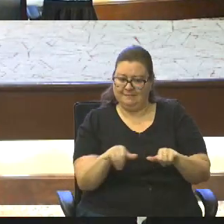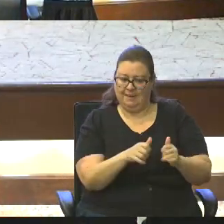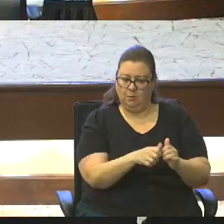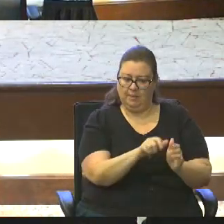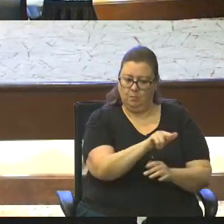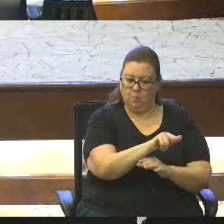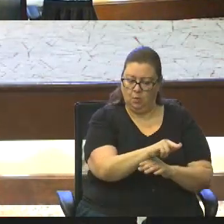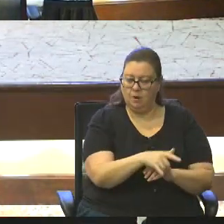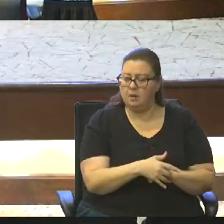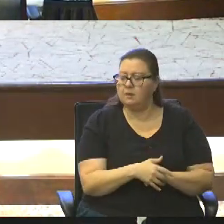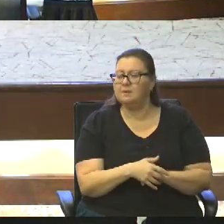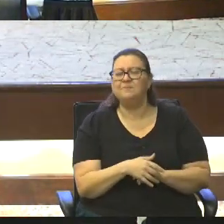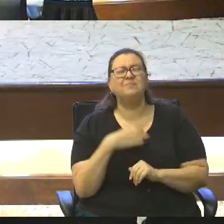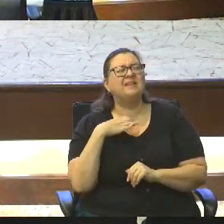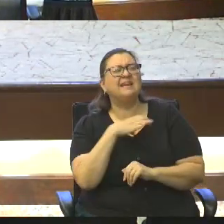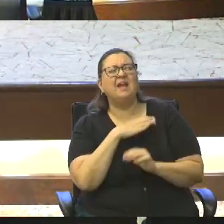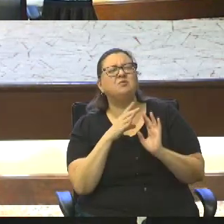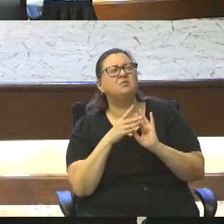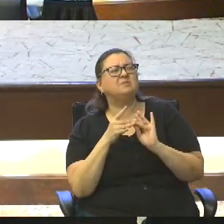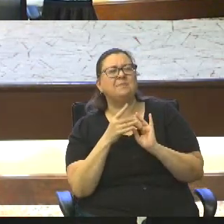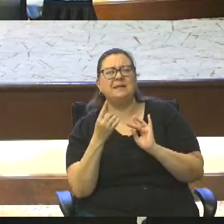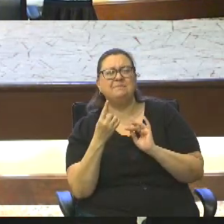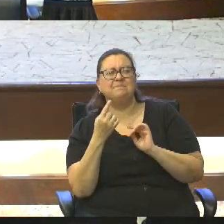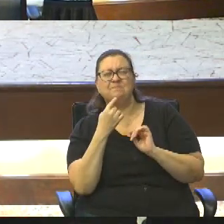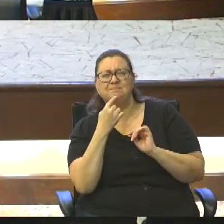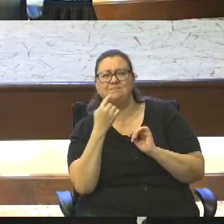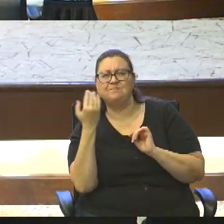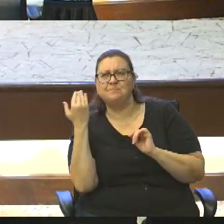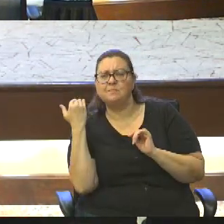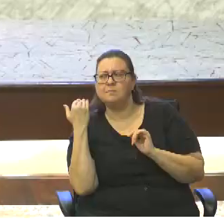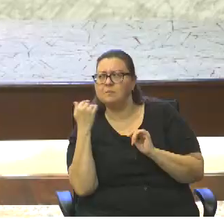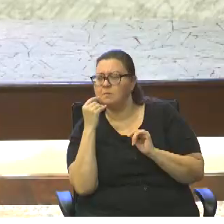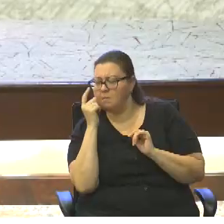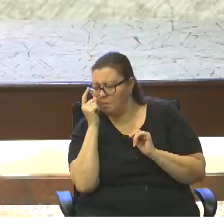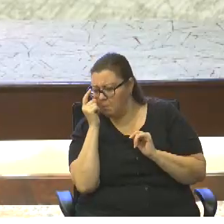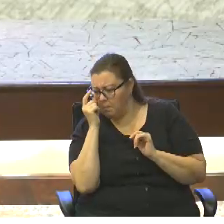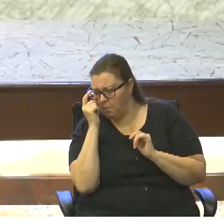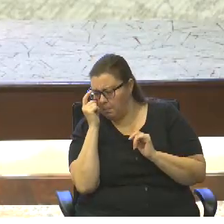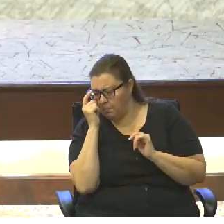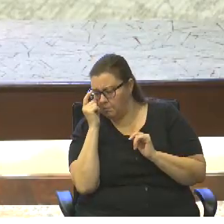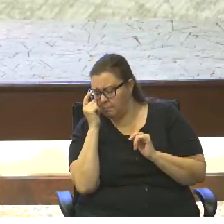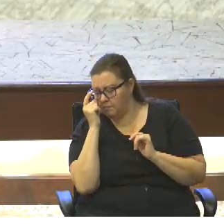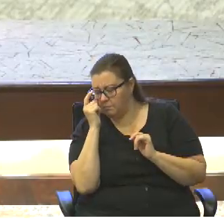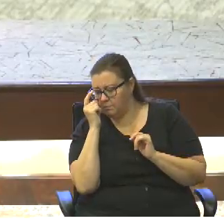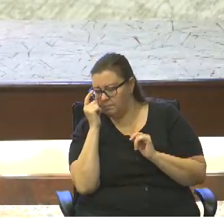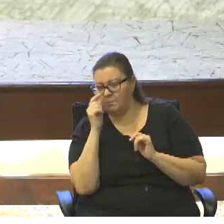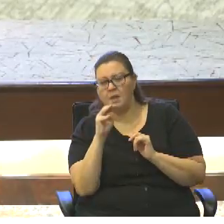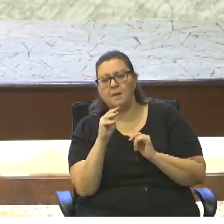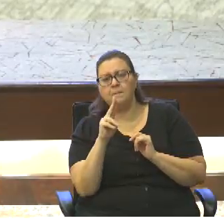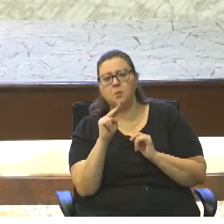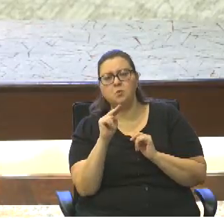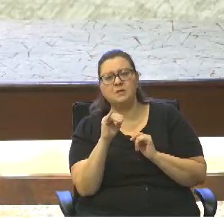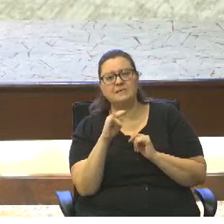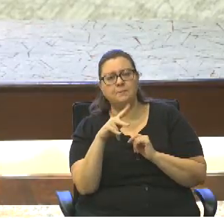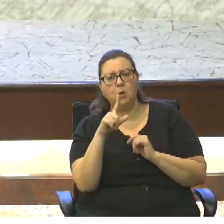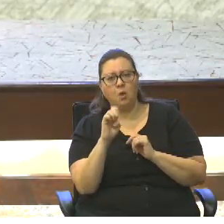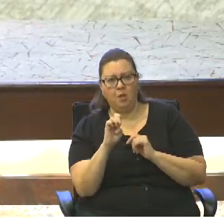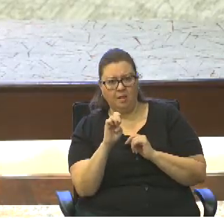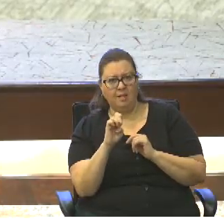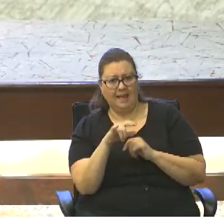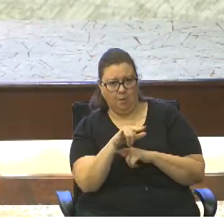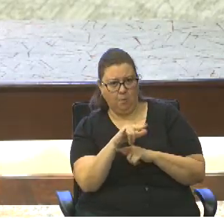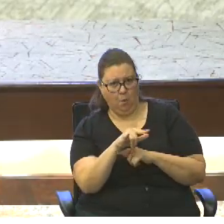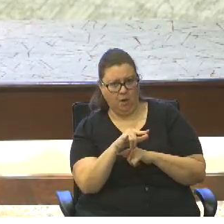And it was mentioned, I forget which council member mentioned it earlier, but There are a lot of municipally owned airports out there that for a